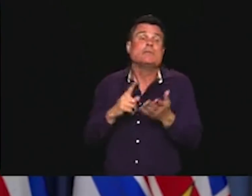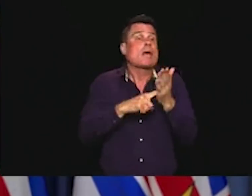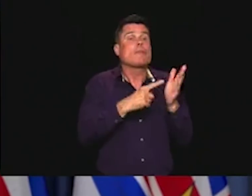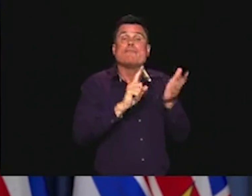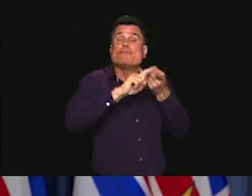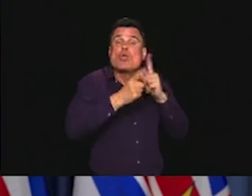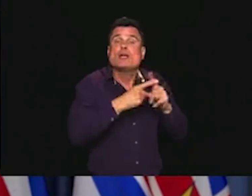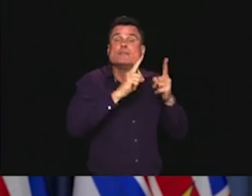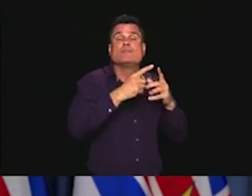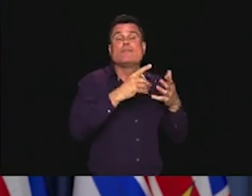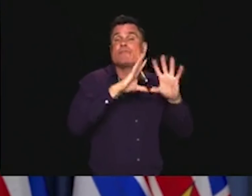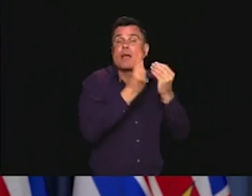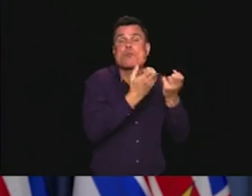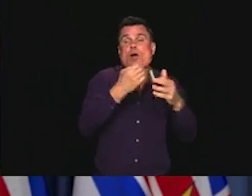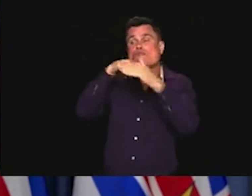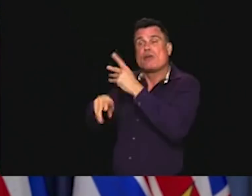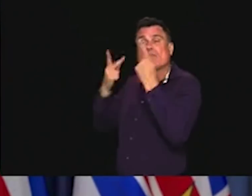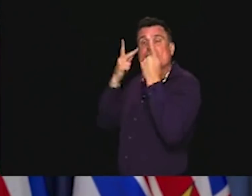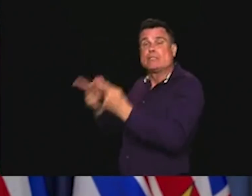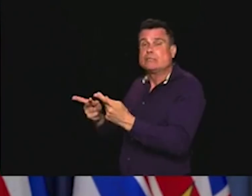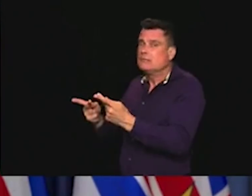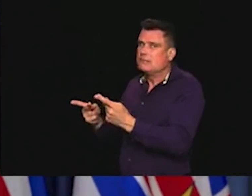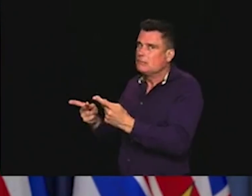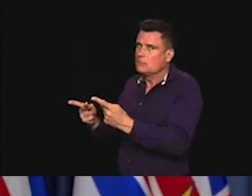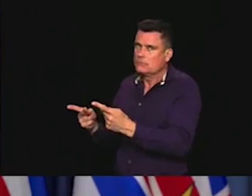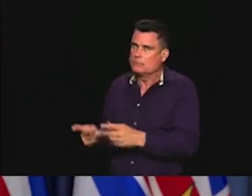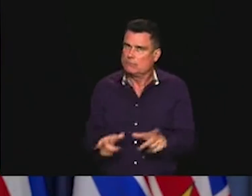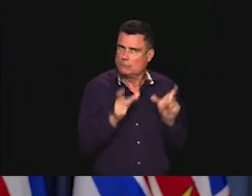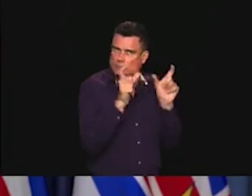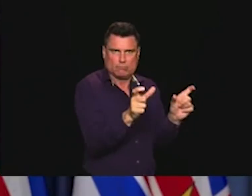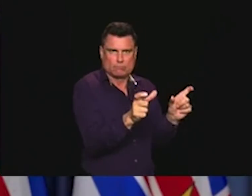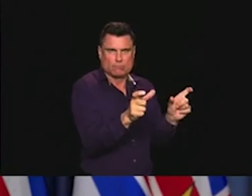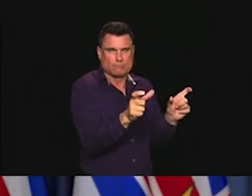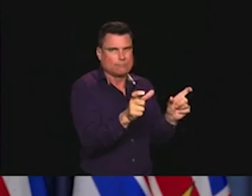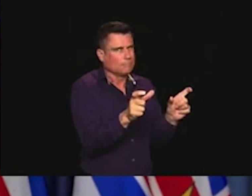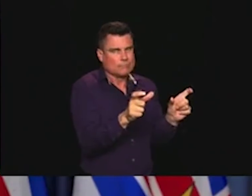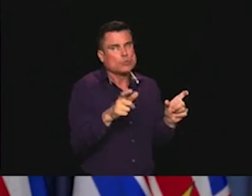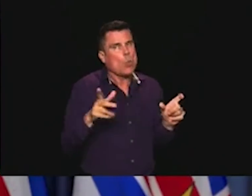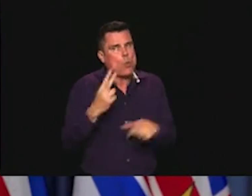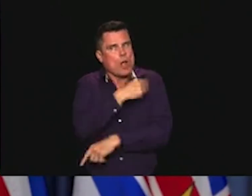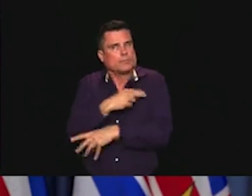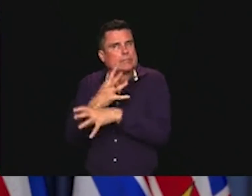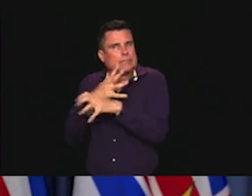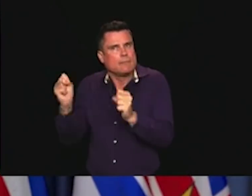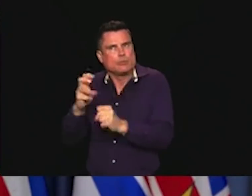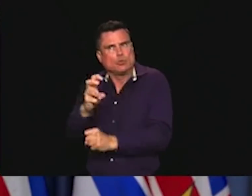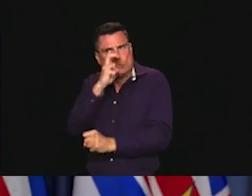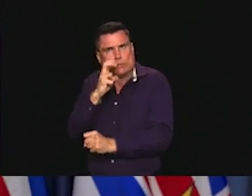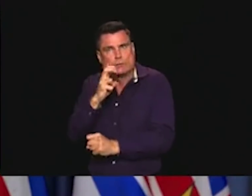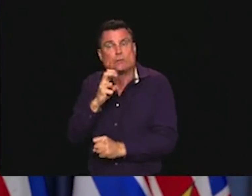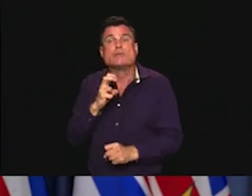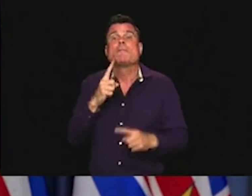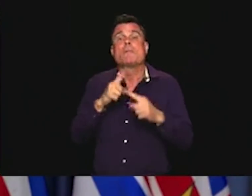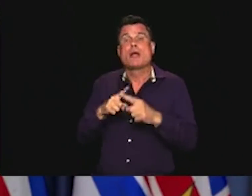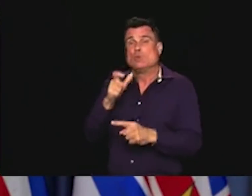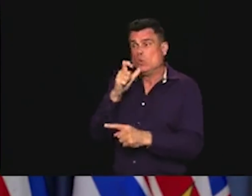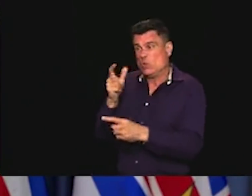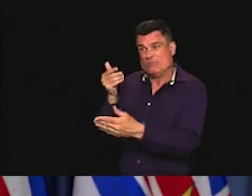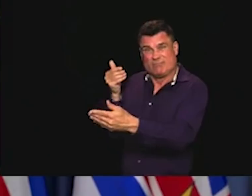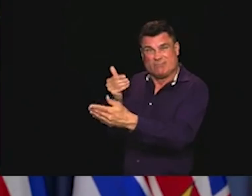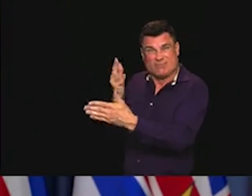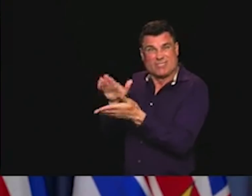that strongly restricts visitation in both hospitals and long-term care to what are